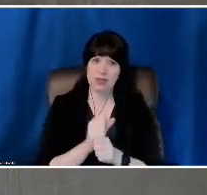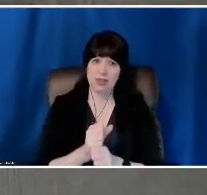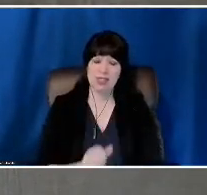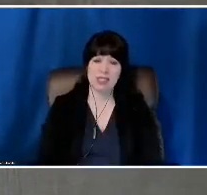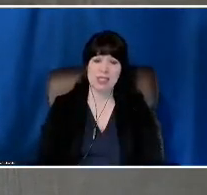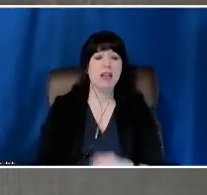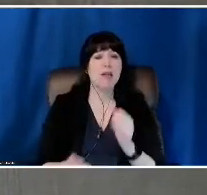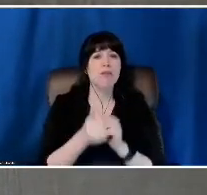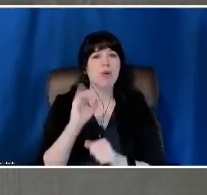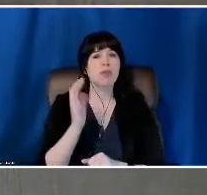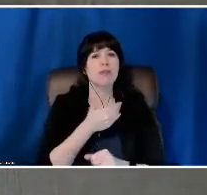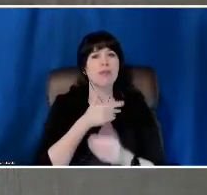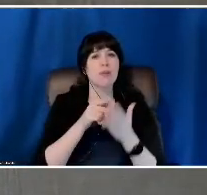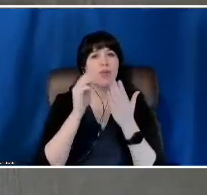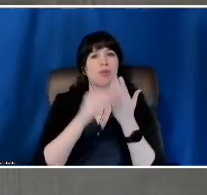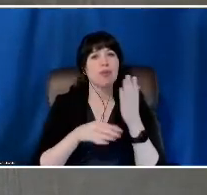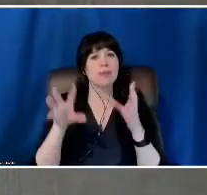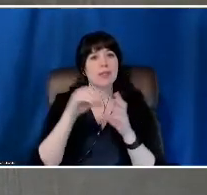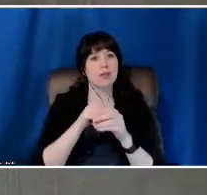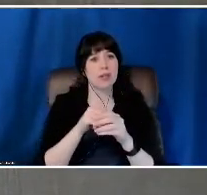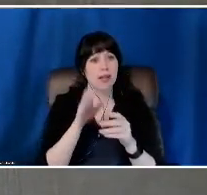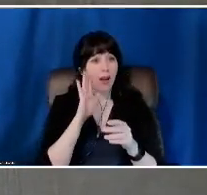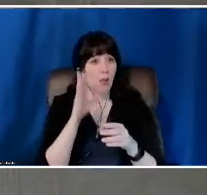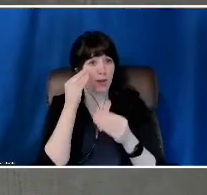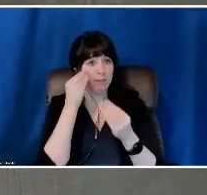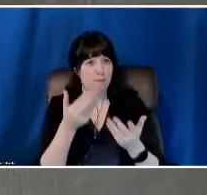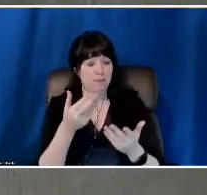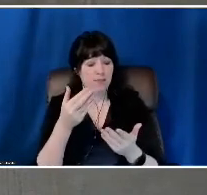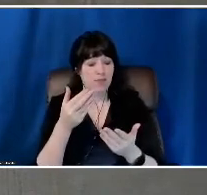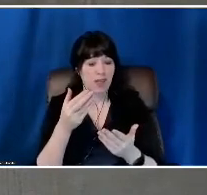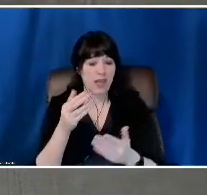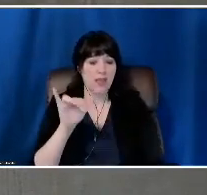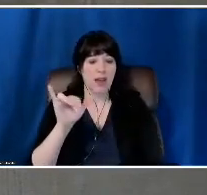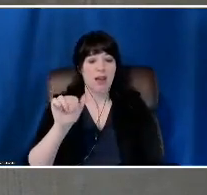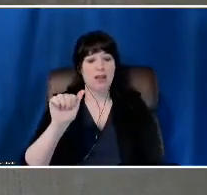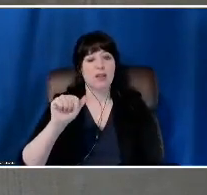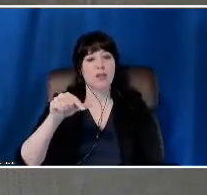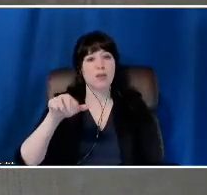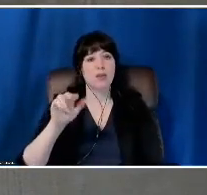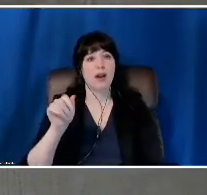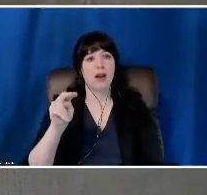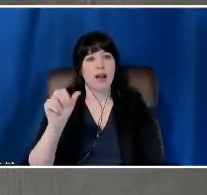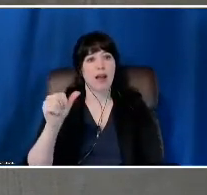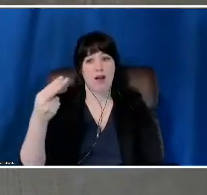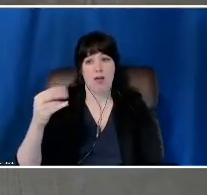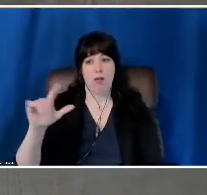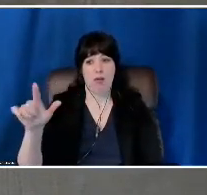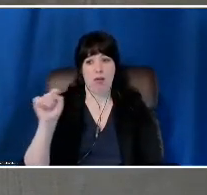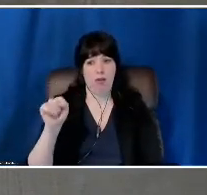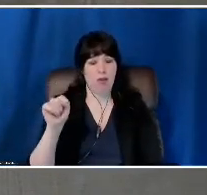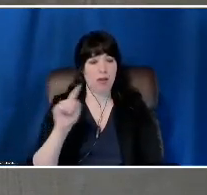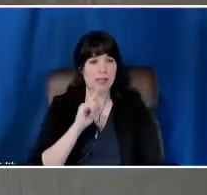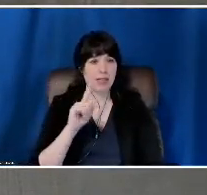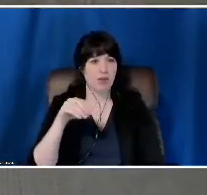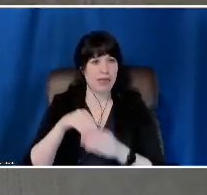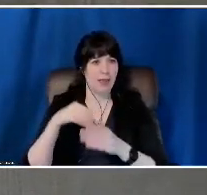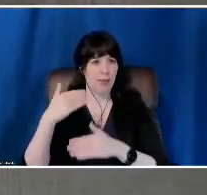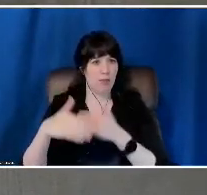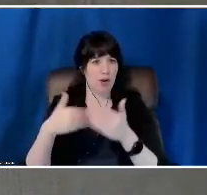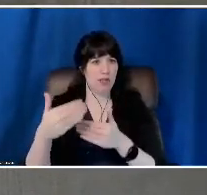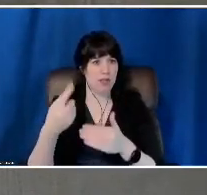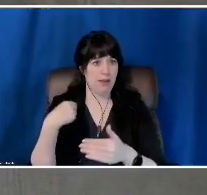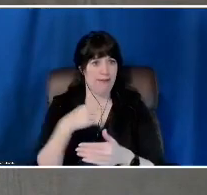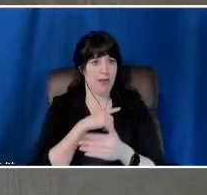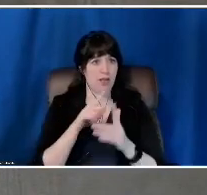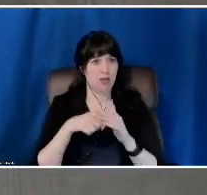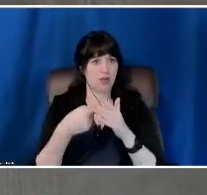Most of our programs, including, I will tell you that Equina Hall, we're excited to say that Equina Hall is actually in the process of us starting